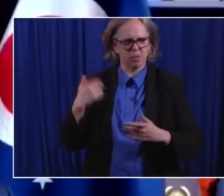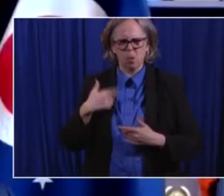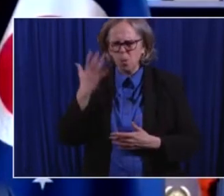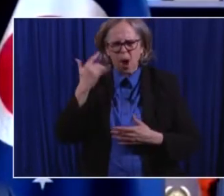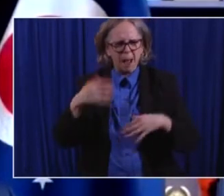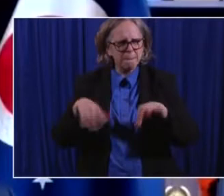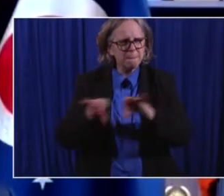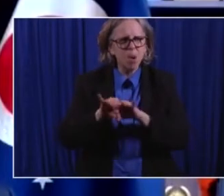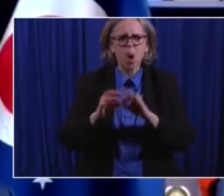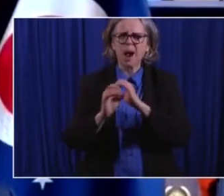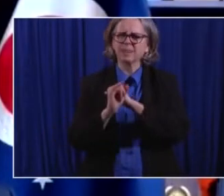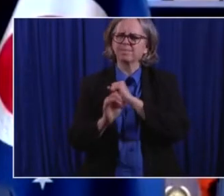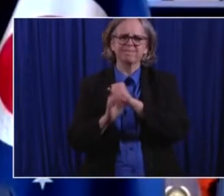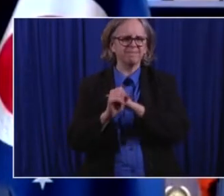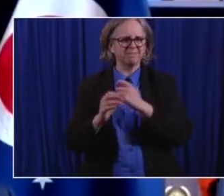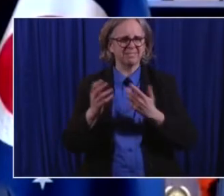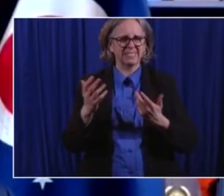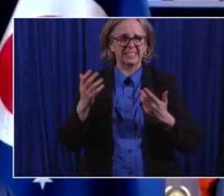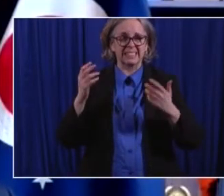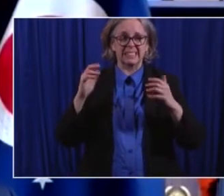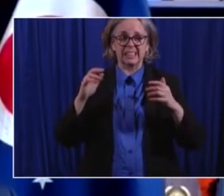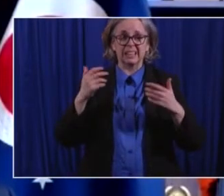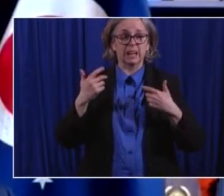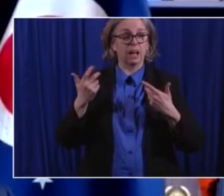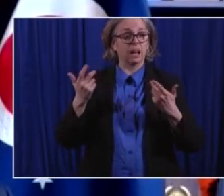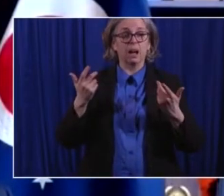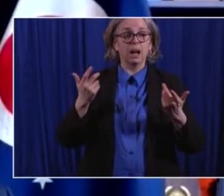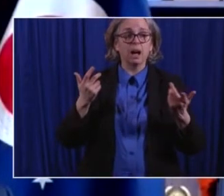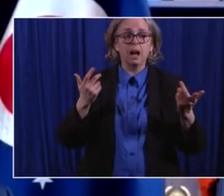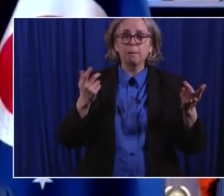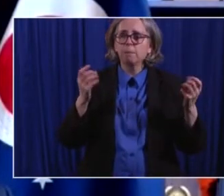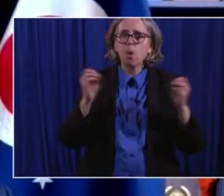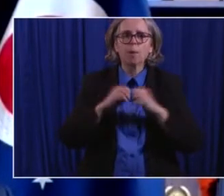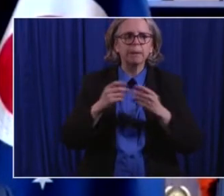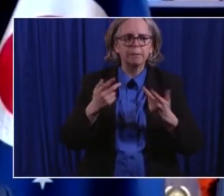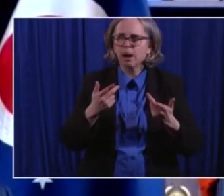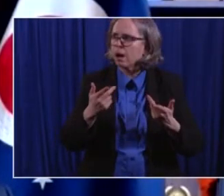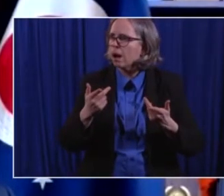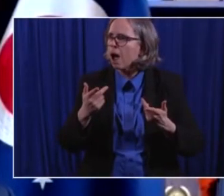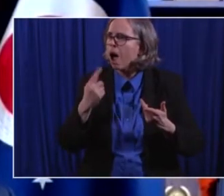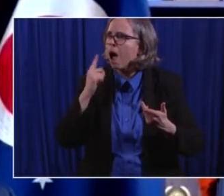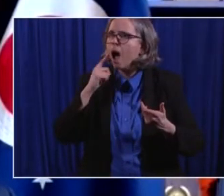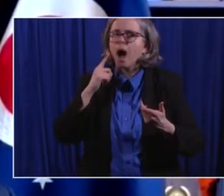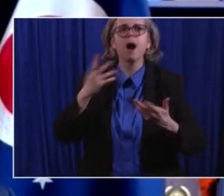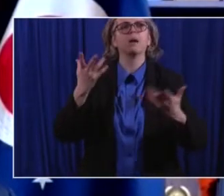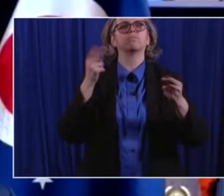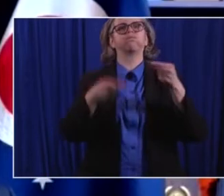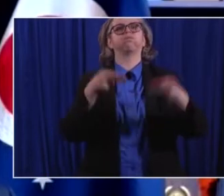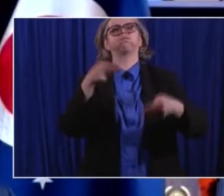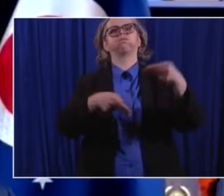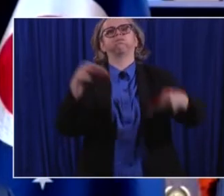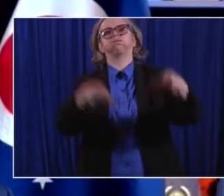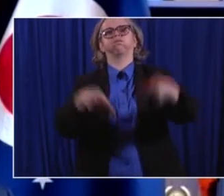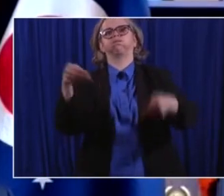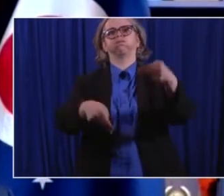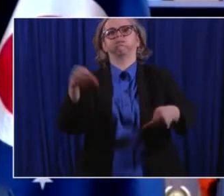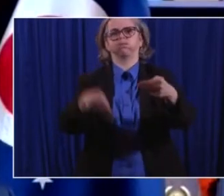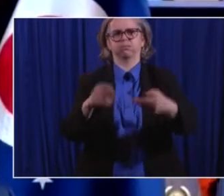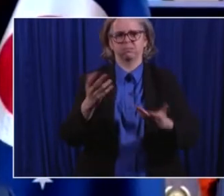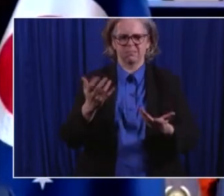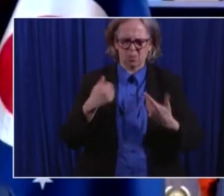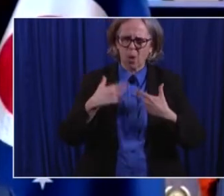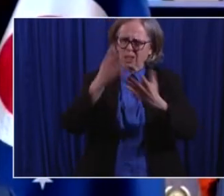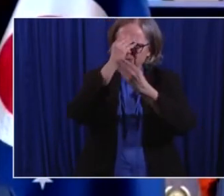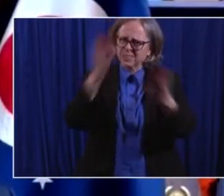uptick in enrollment. So we need to talk about it then. We need to talk about what is available out there for people who